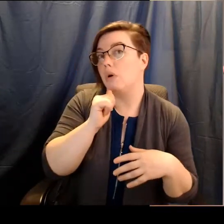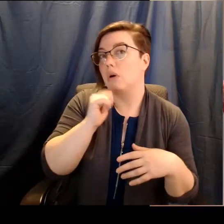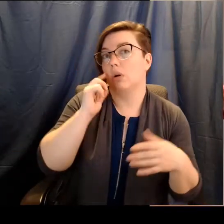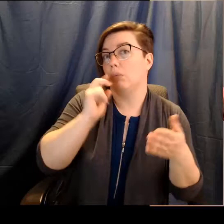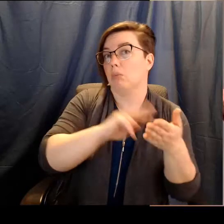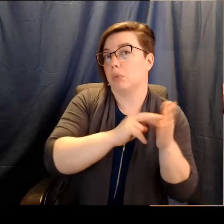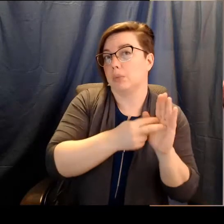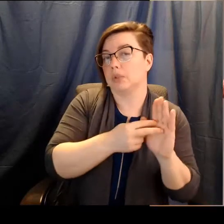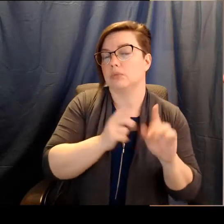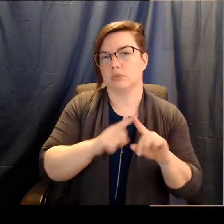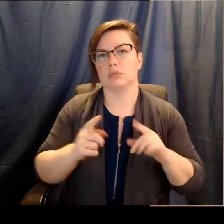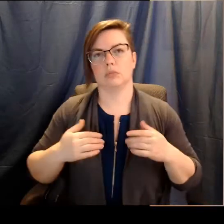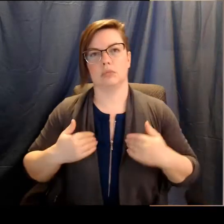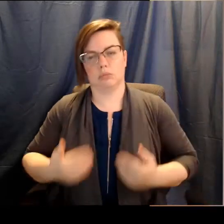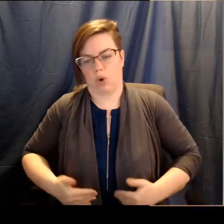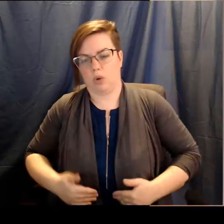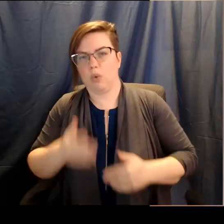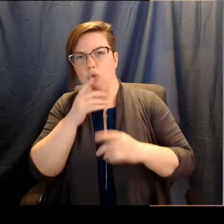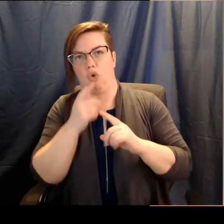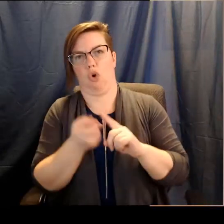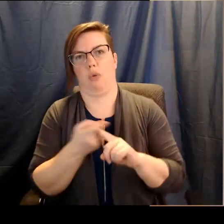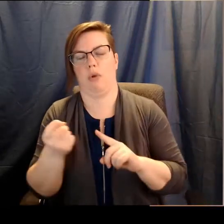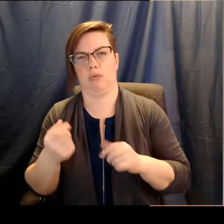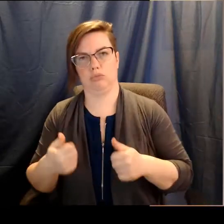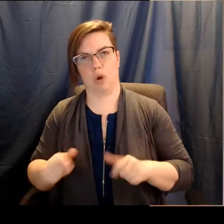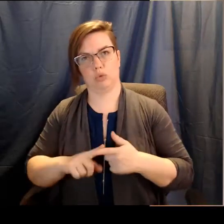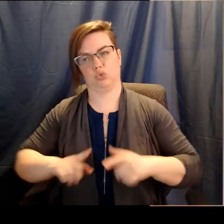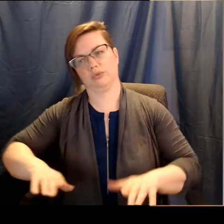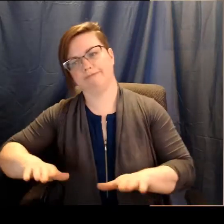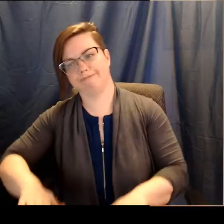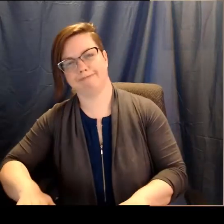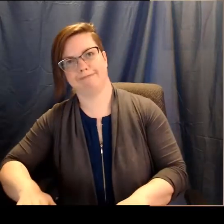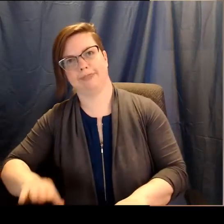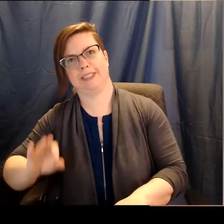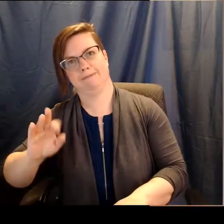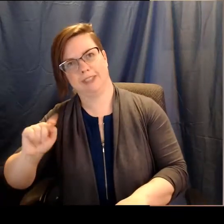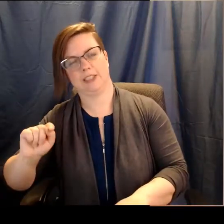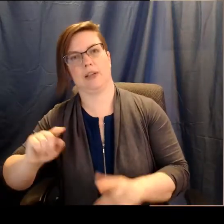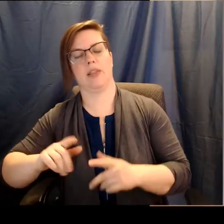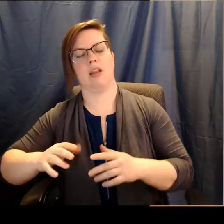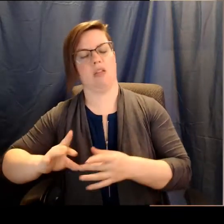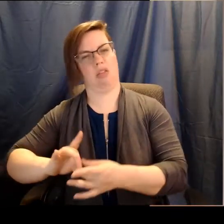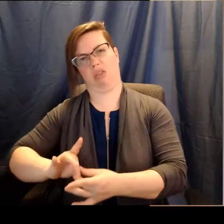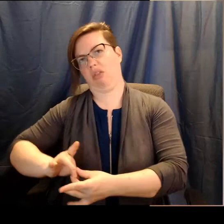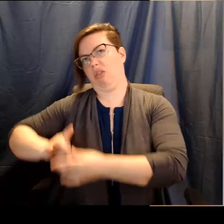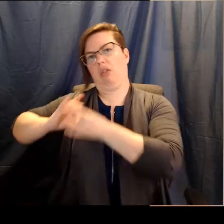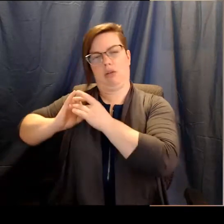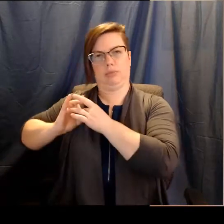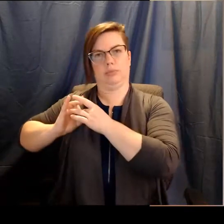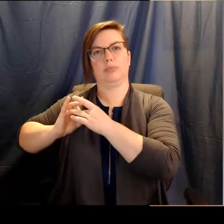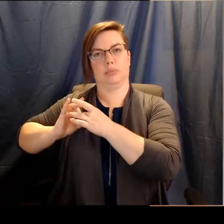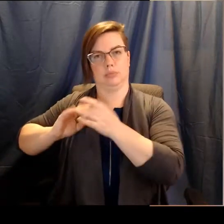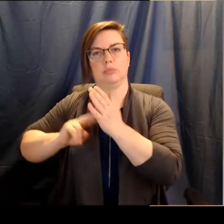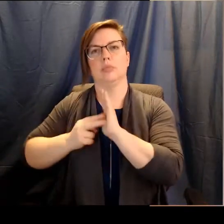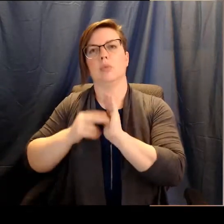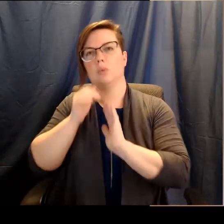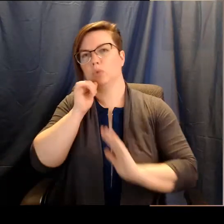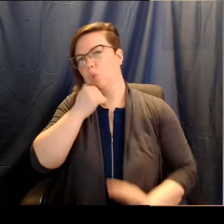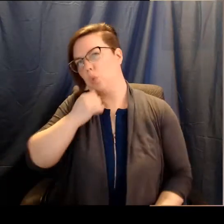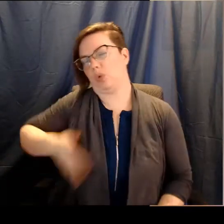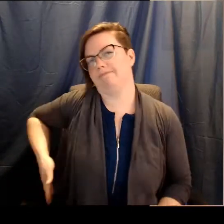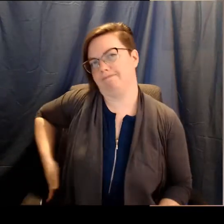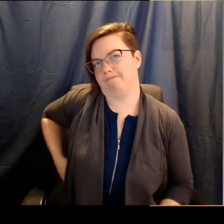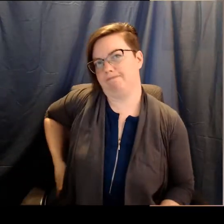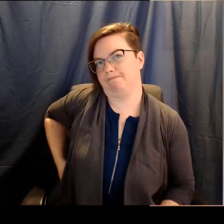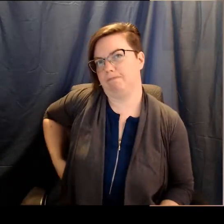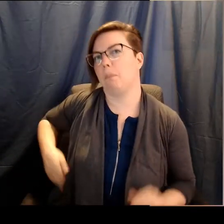she's just going to do it. Once that lower back curves out, she's going to get a sore lower back. So we see several different challenges